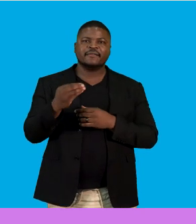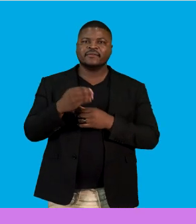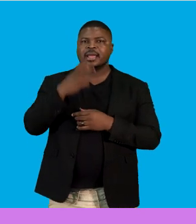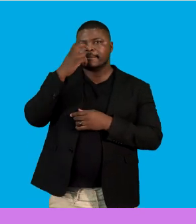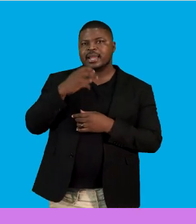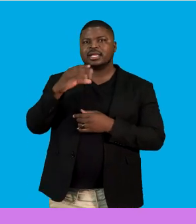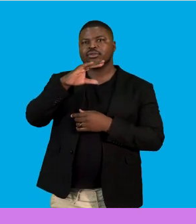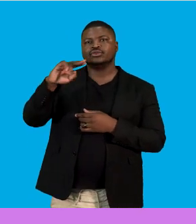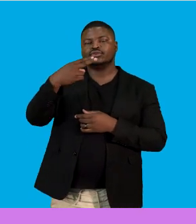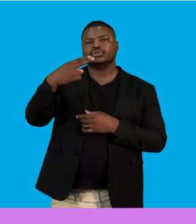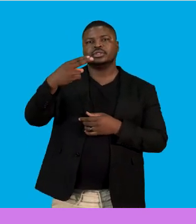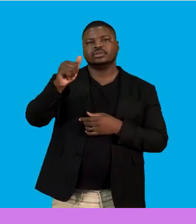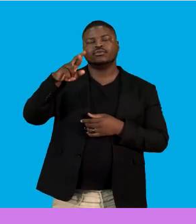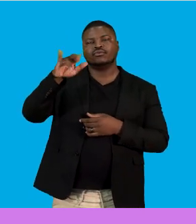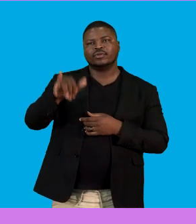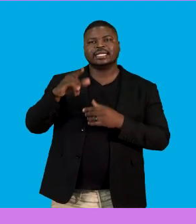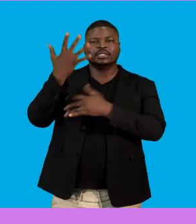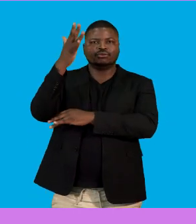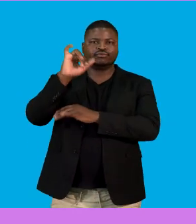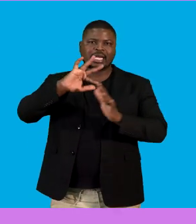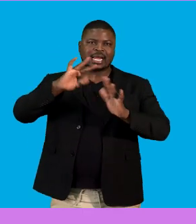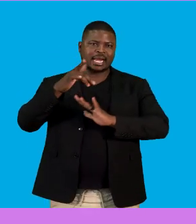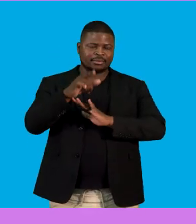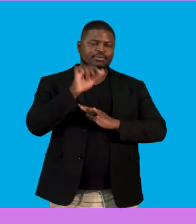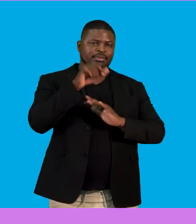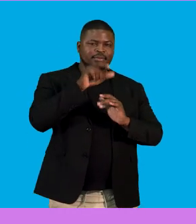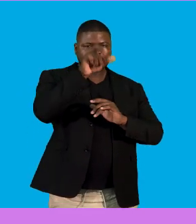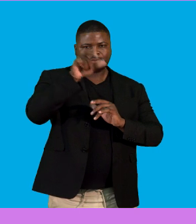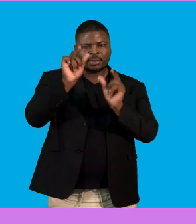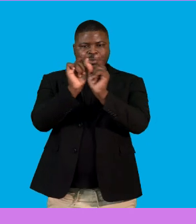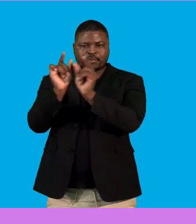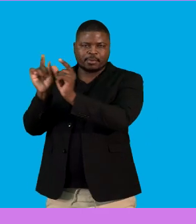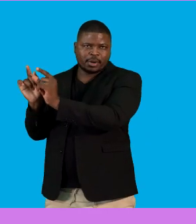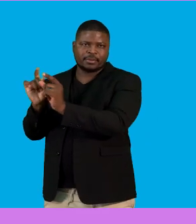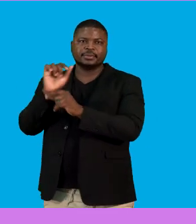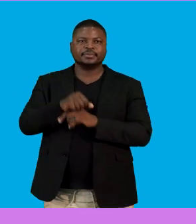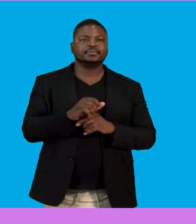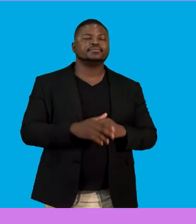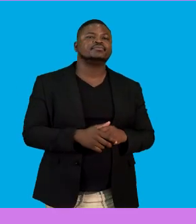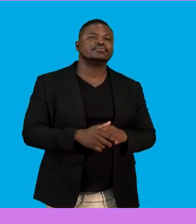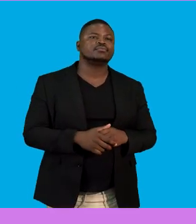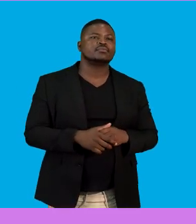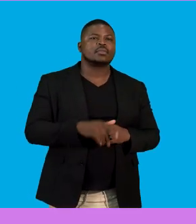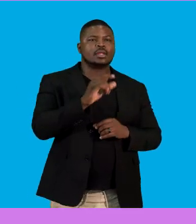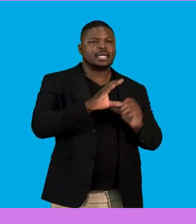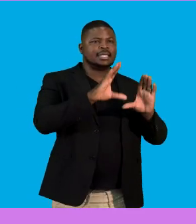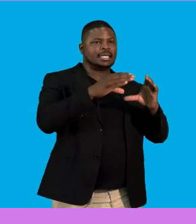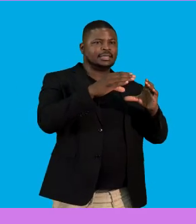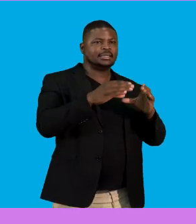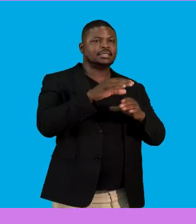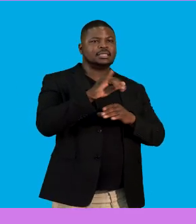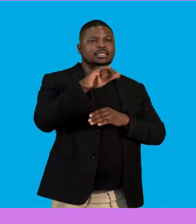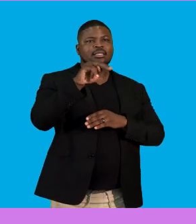black cherry trees and also the number of those trees. Class intervals was explained as